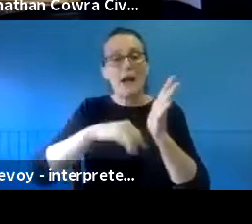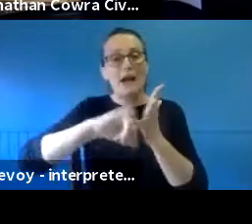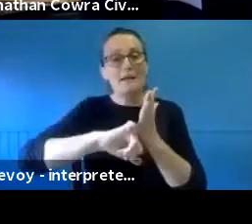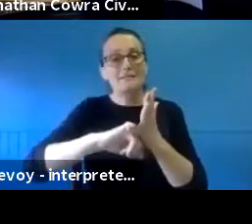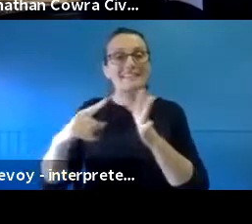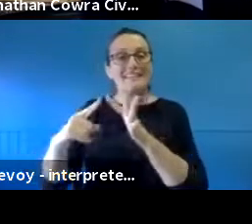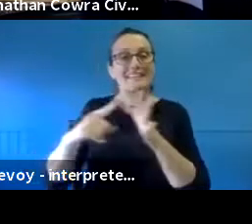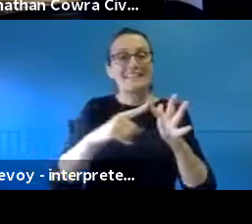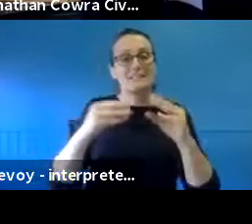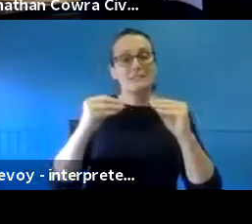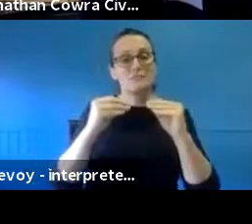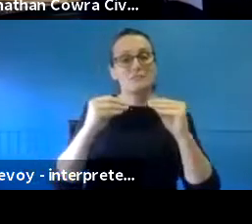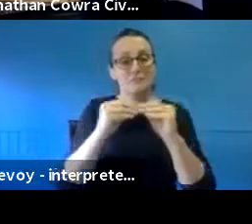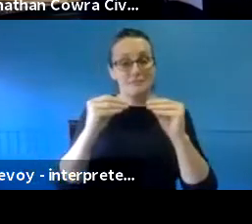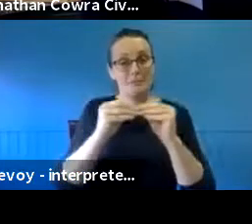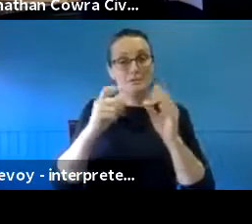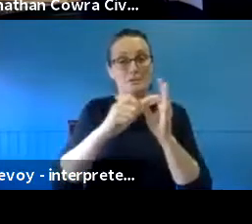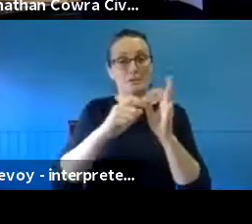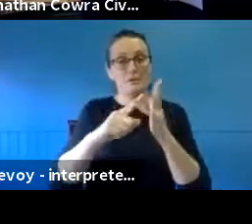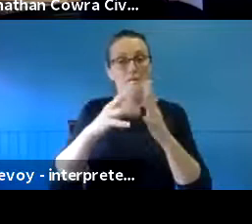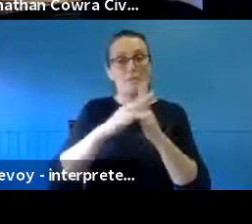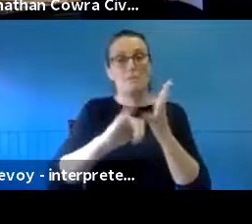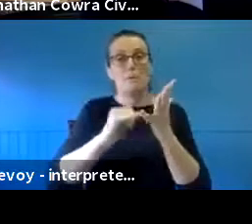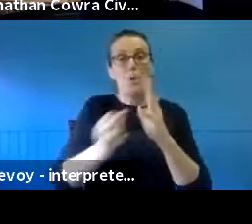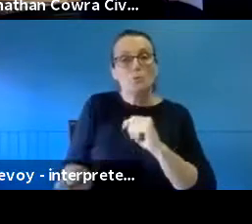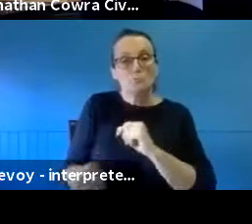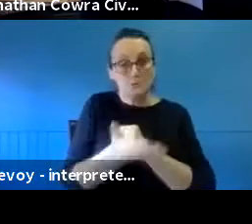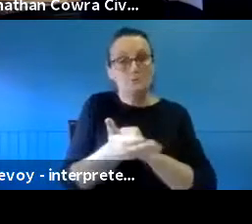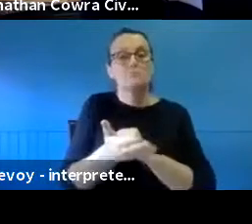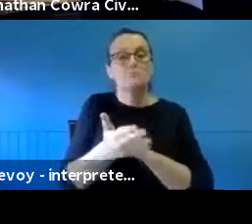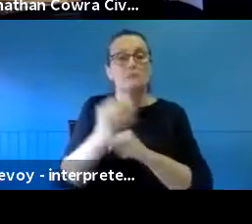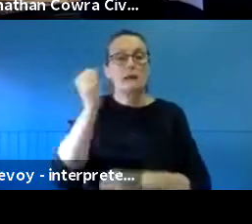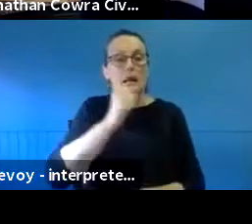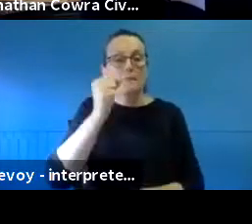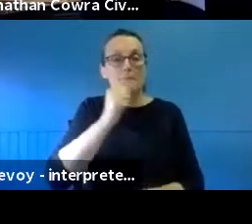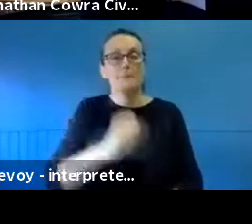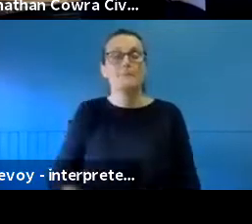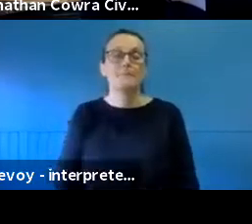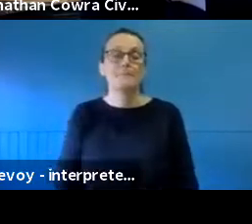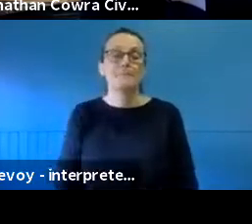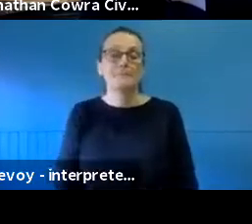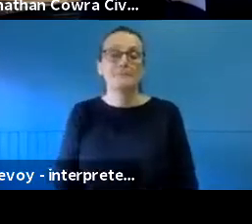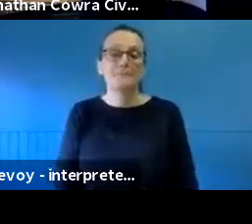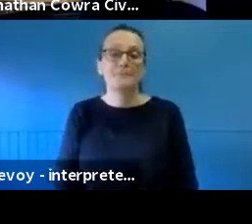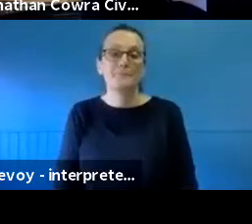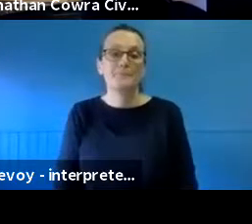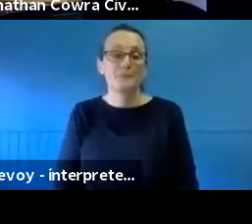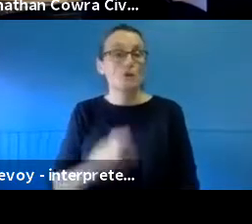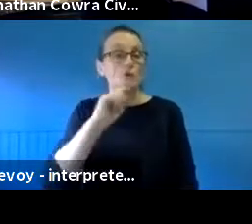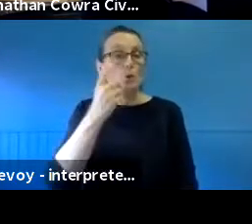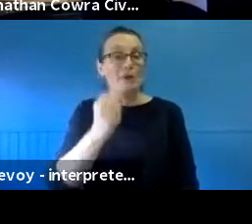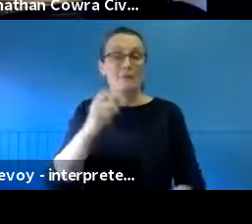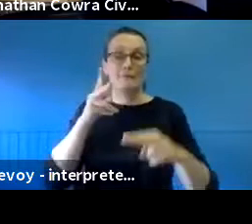Bowls Club, they've also got a shed on the other end of the bowling green, which is now going to be called ElectroLab. And we're having our